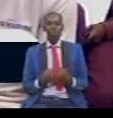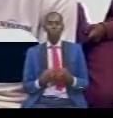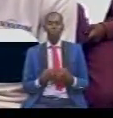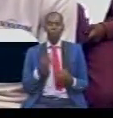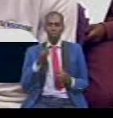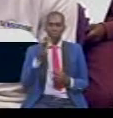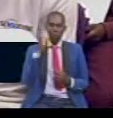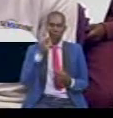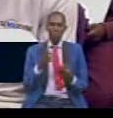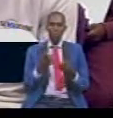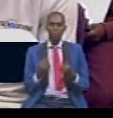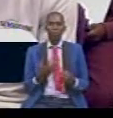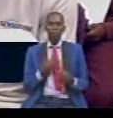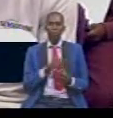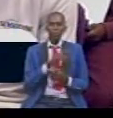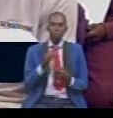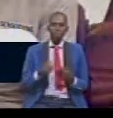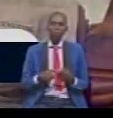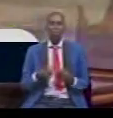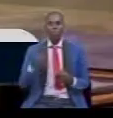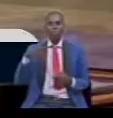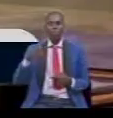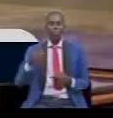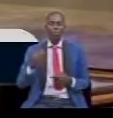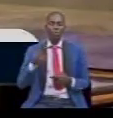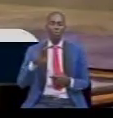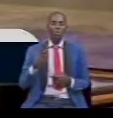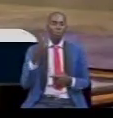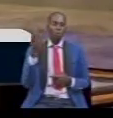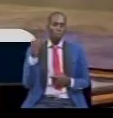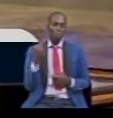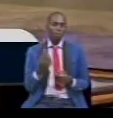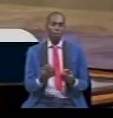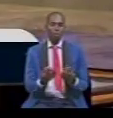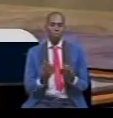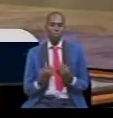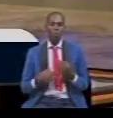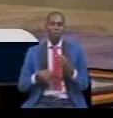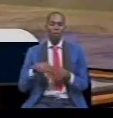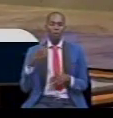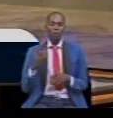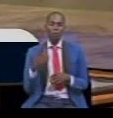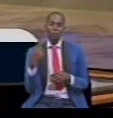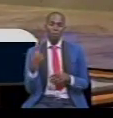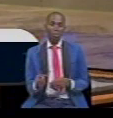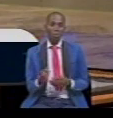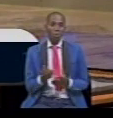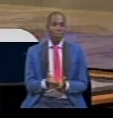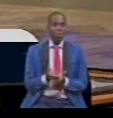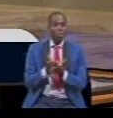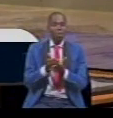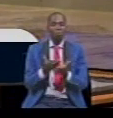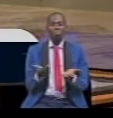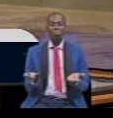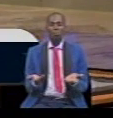come. And when Peter was come down out of the ship,